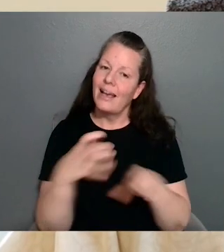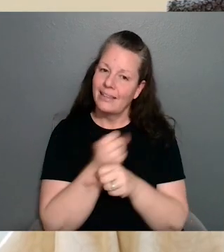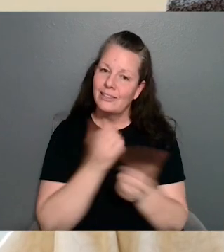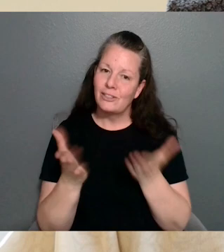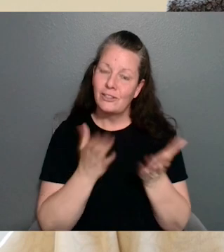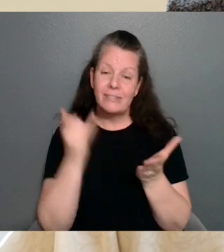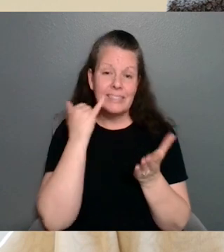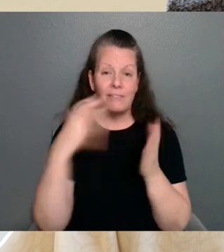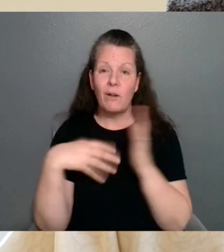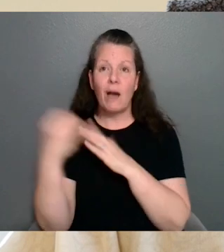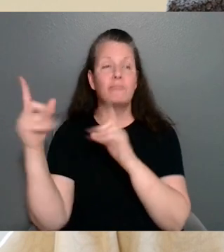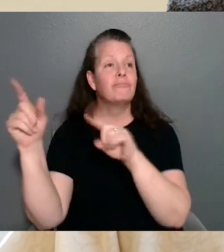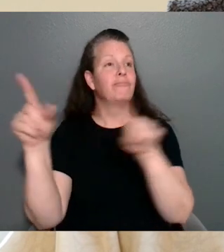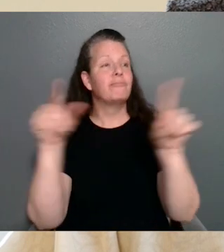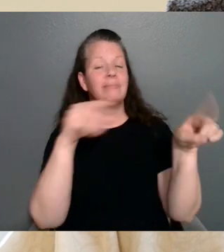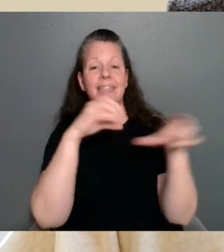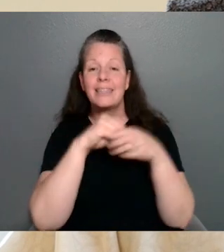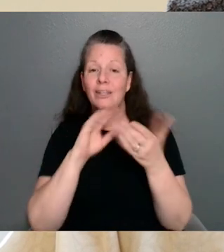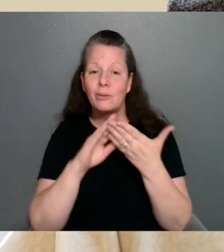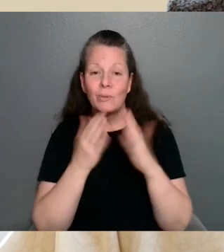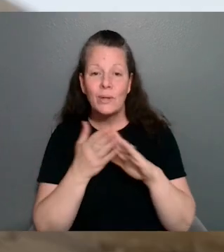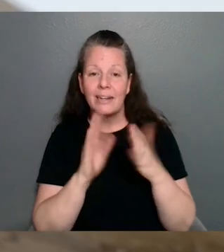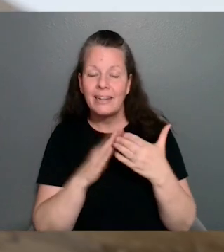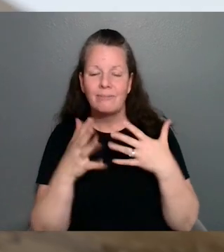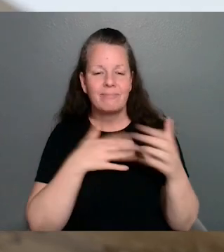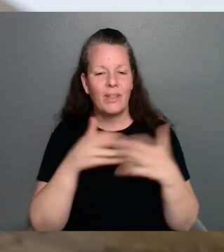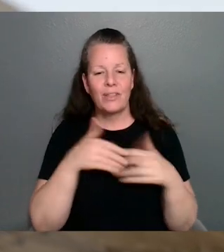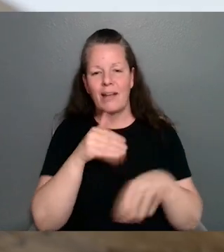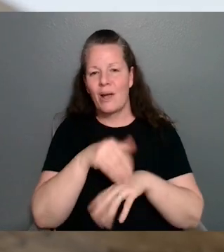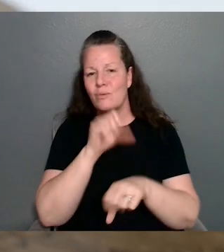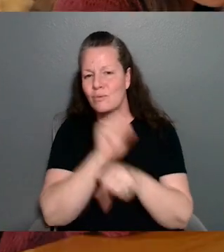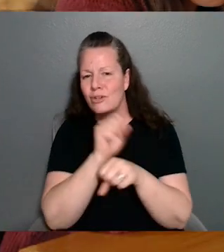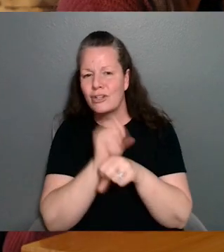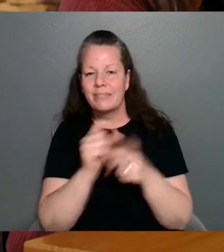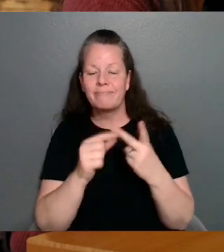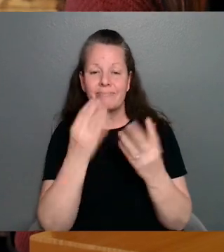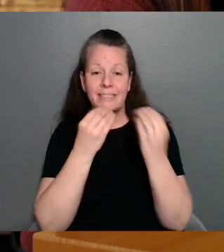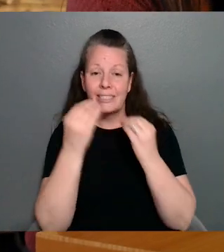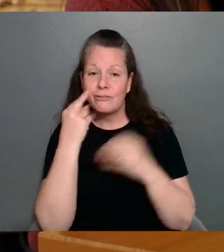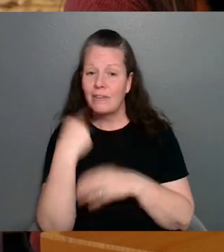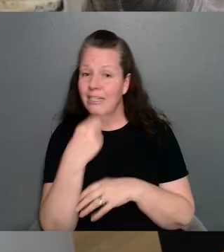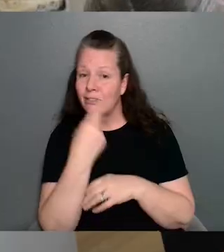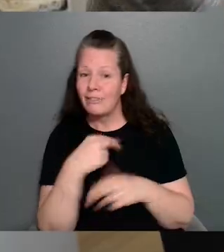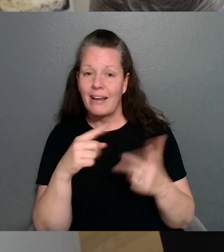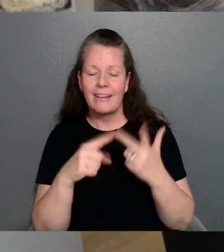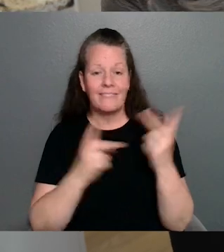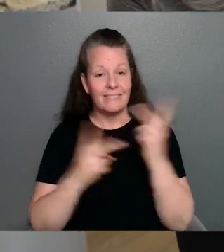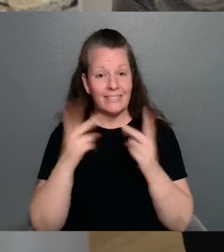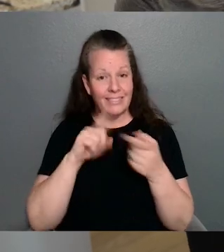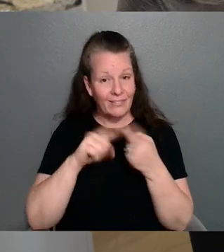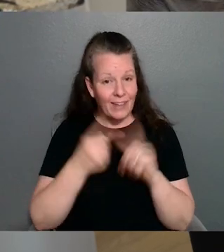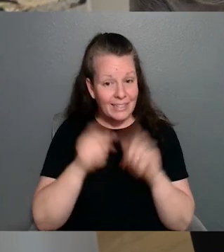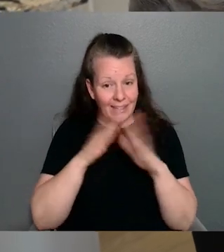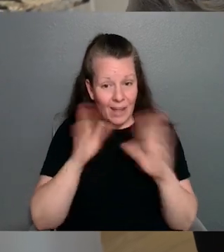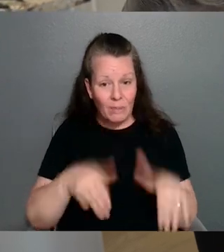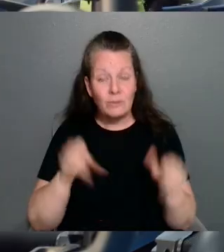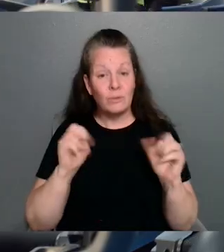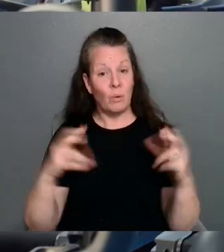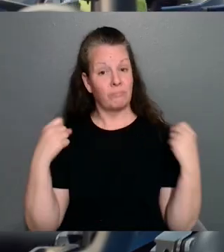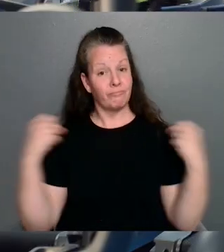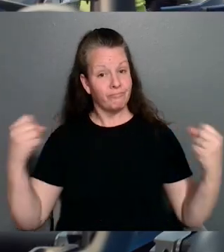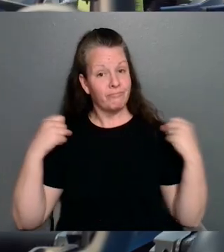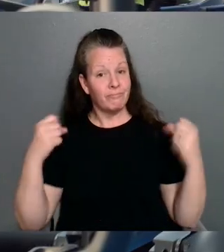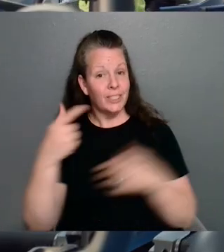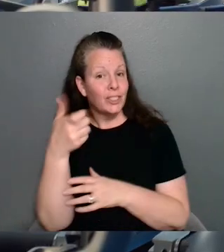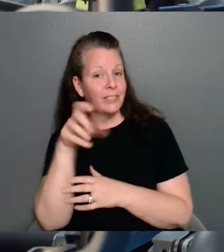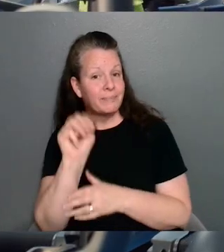receive these services when you are out and about in your community, whether you're at work, eating at a restaurant, visiting a friend's house, or